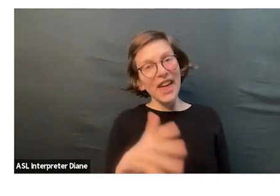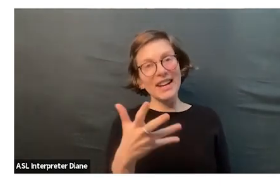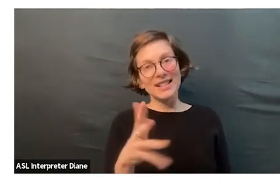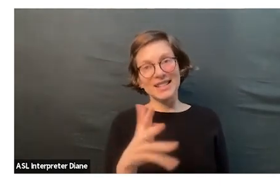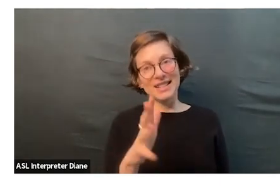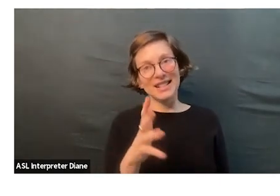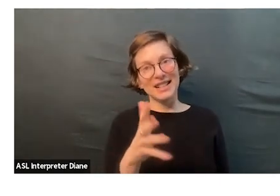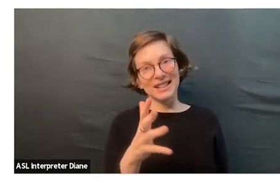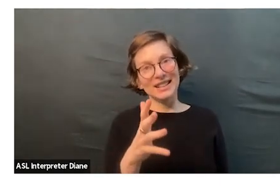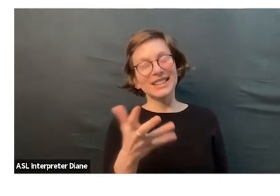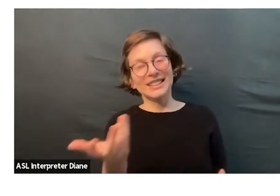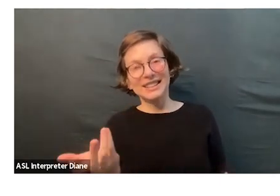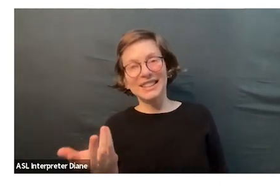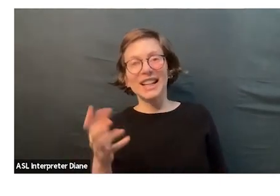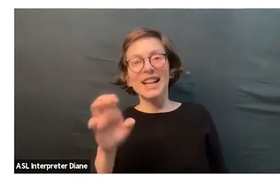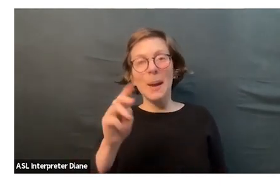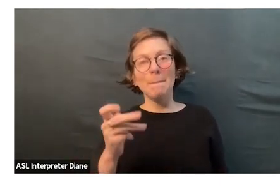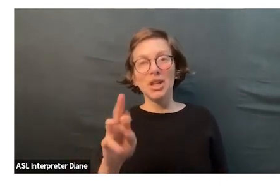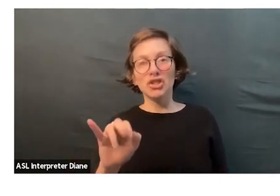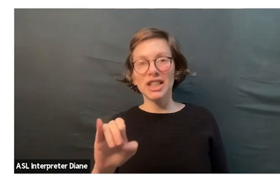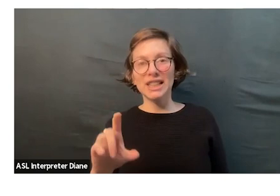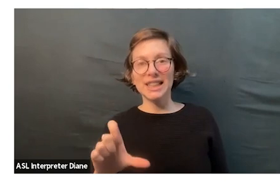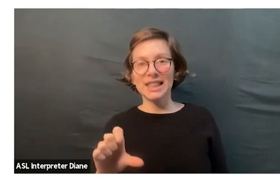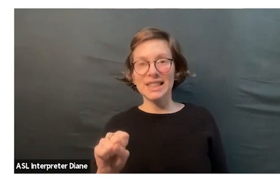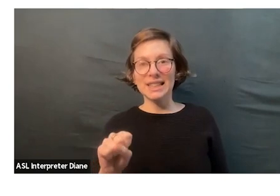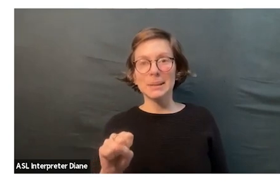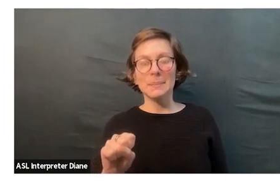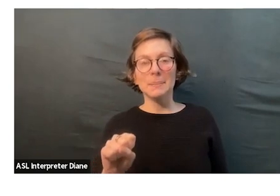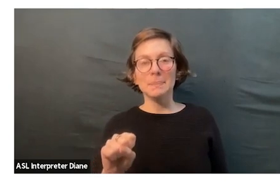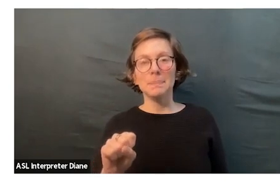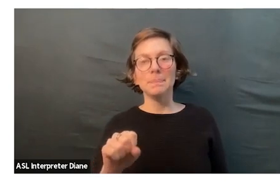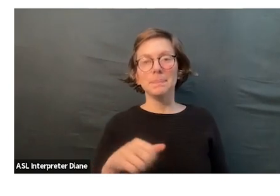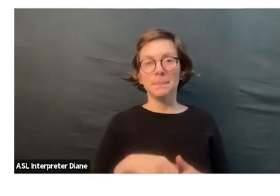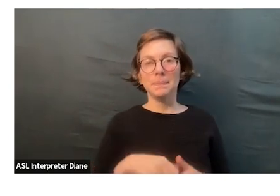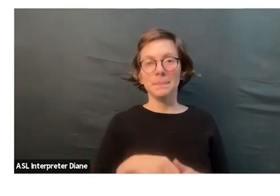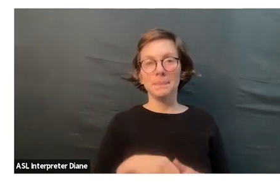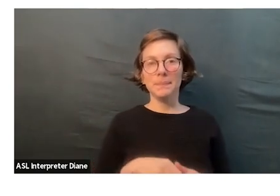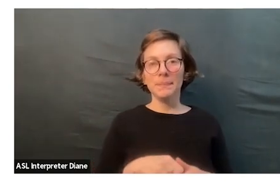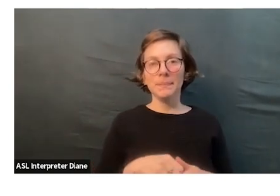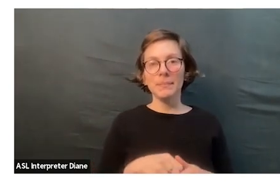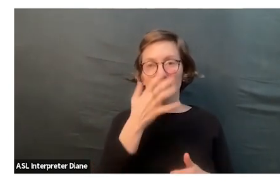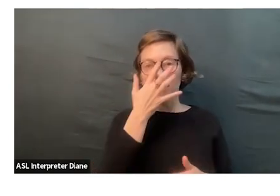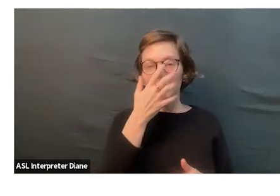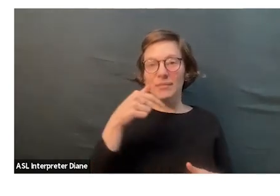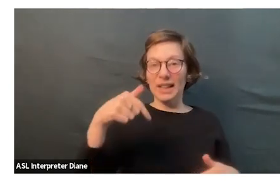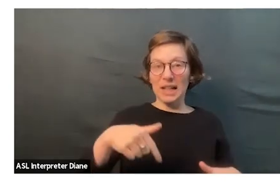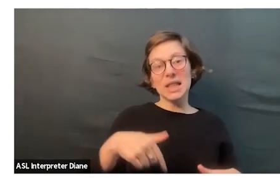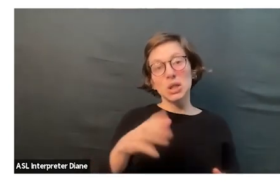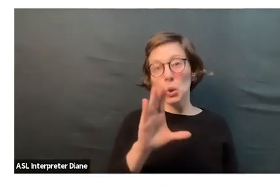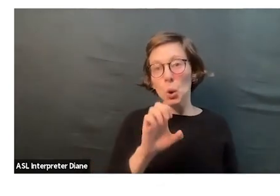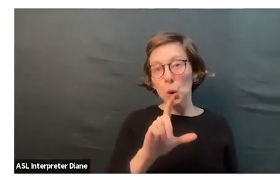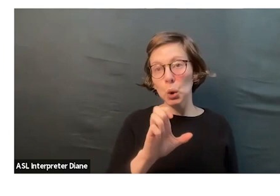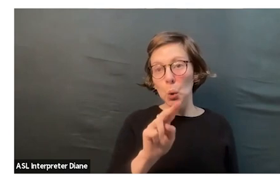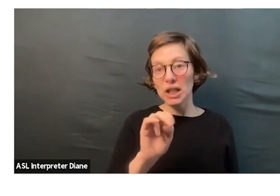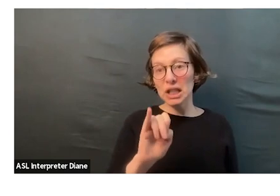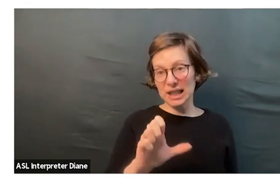of Britain, I guess I see the difference, but in terms of what we've done since our